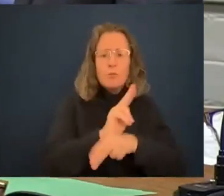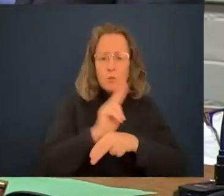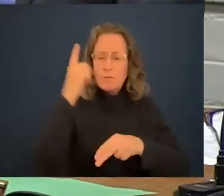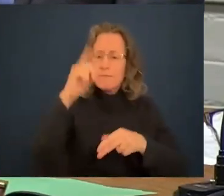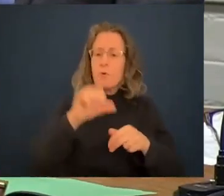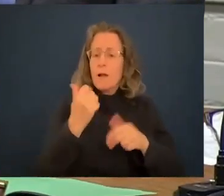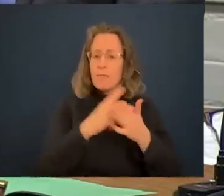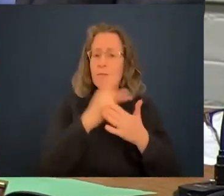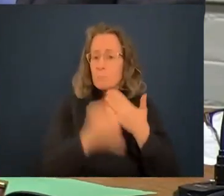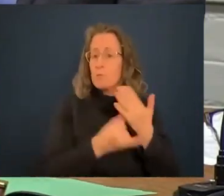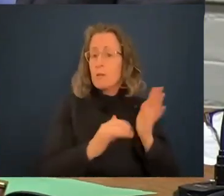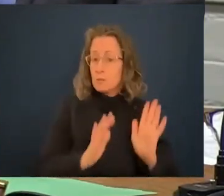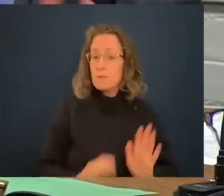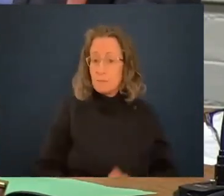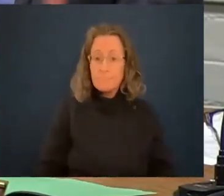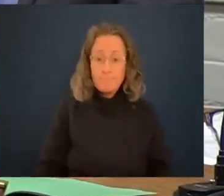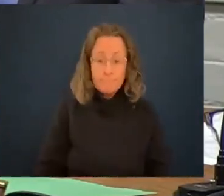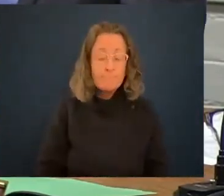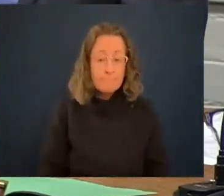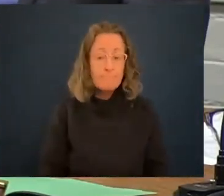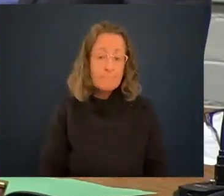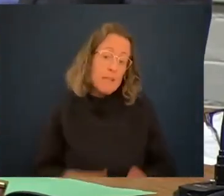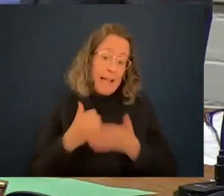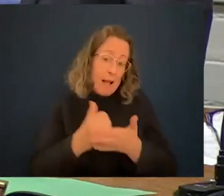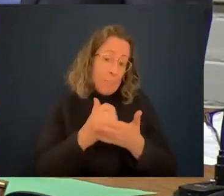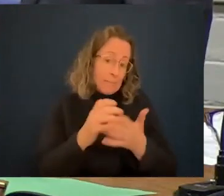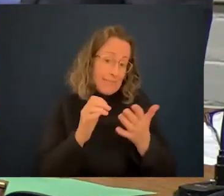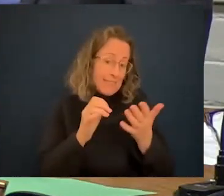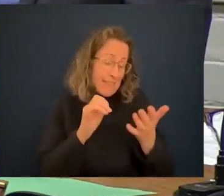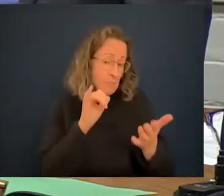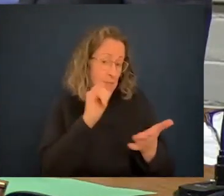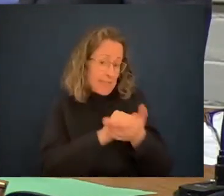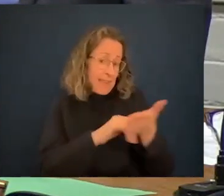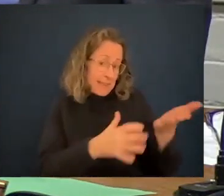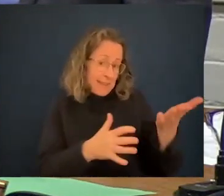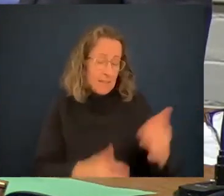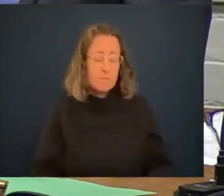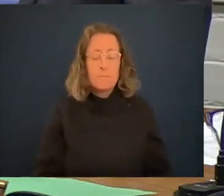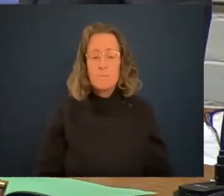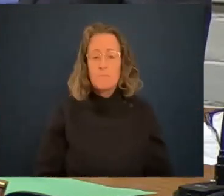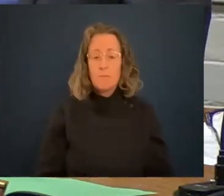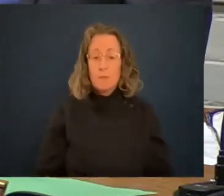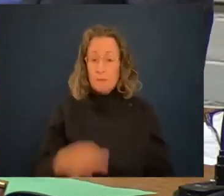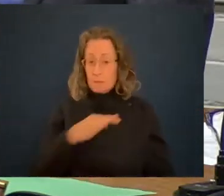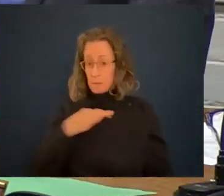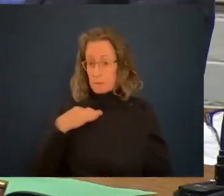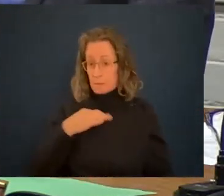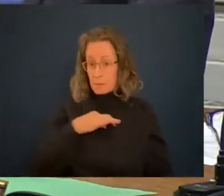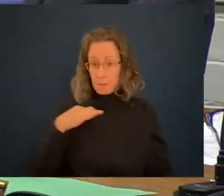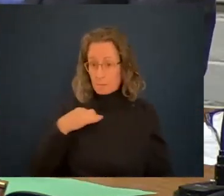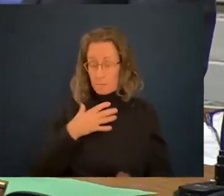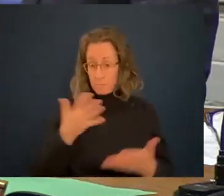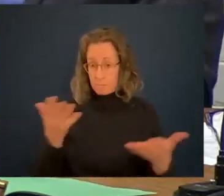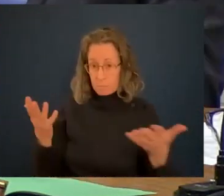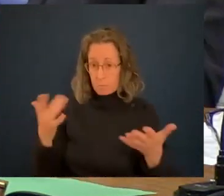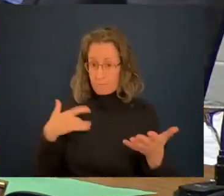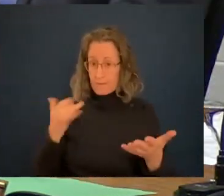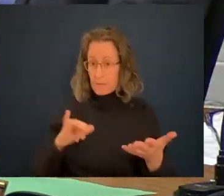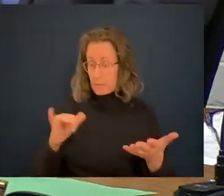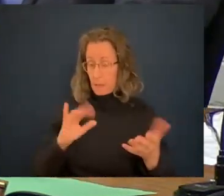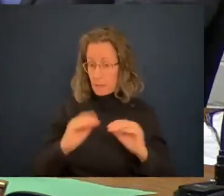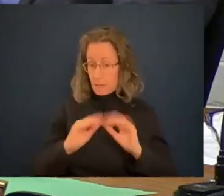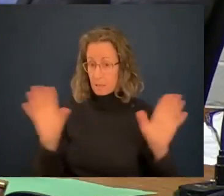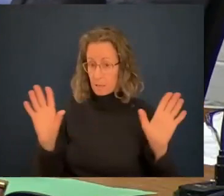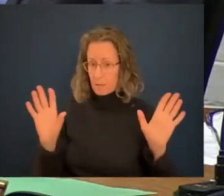with the EMS projects and then the Staffing expenditure like you feel like we've explained it yeah oh it's a